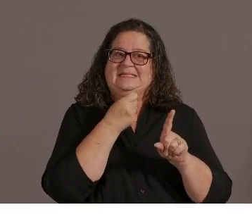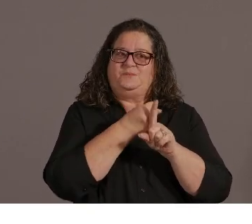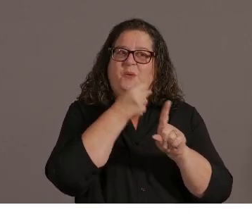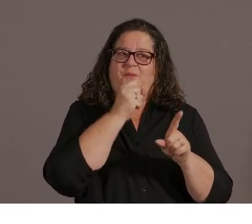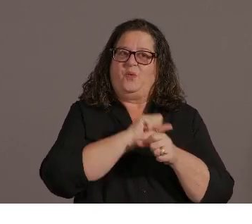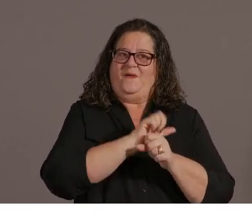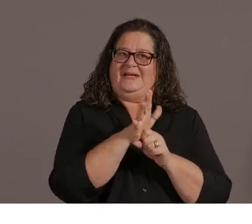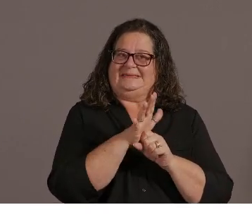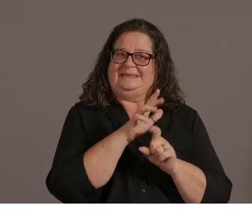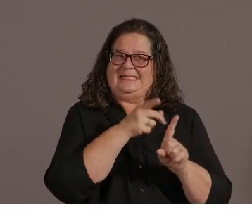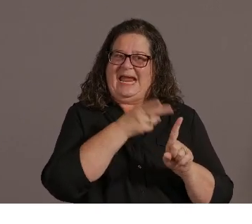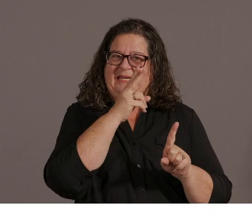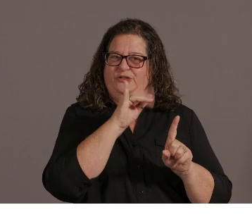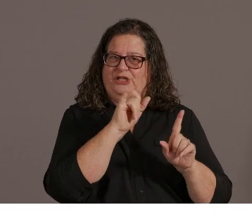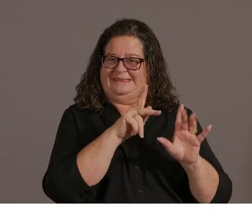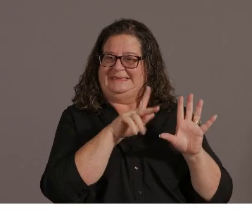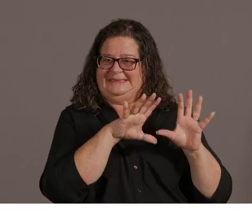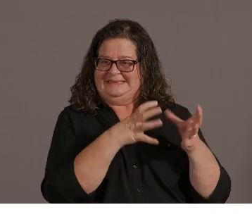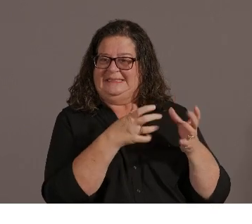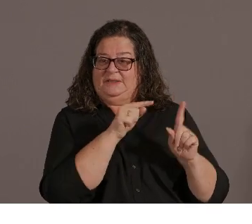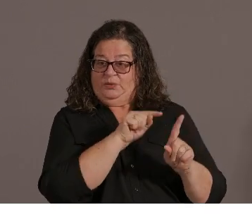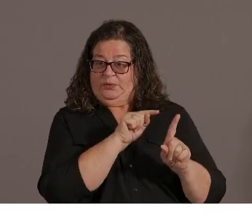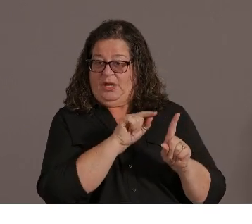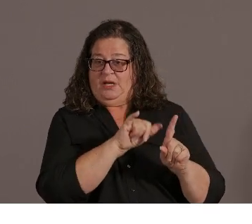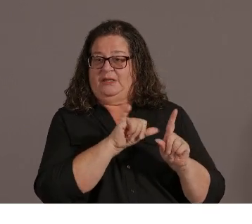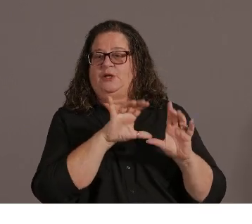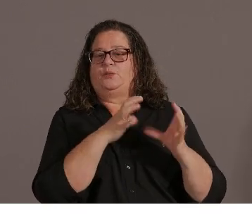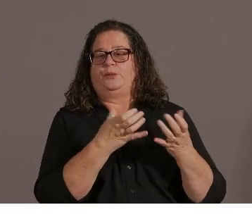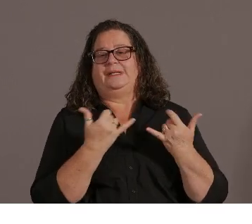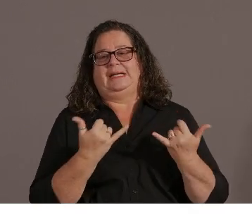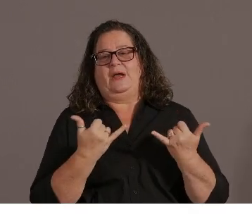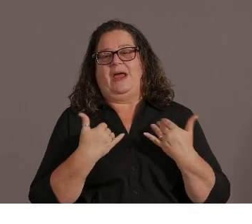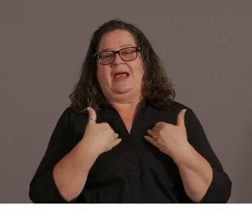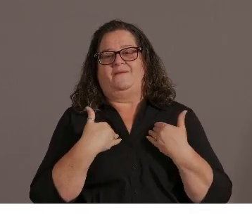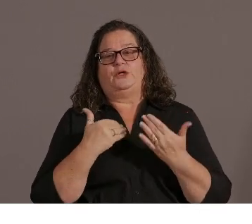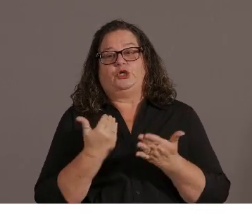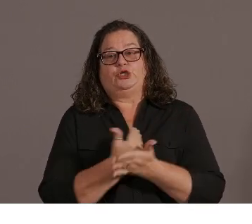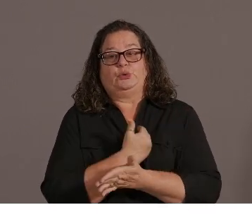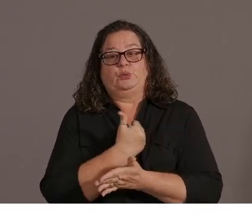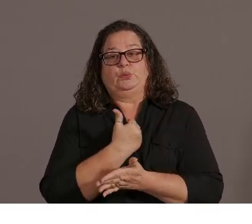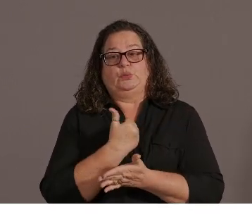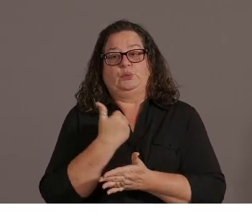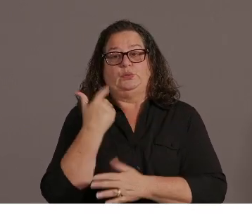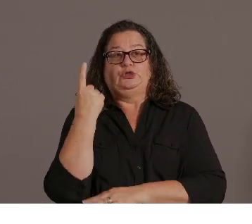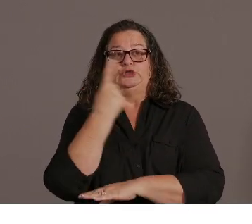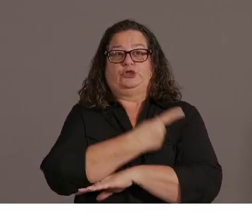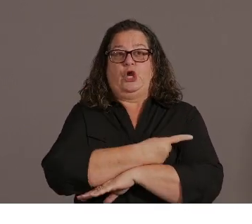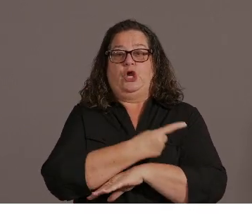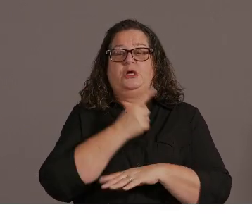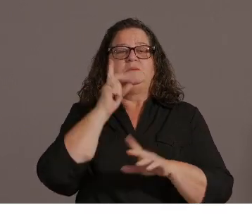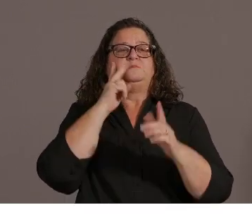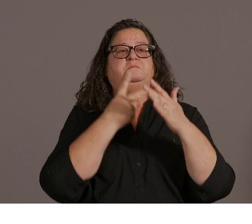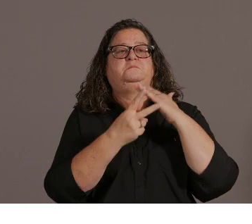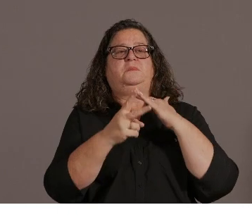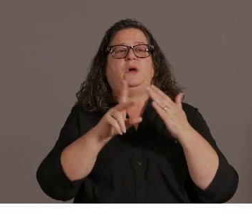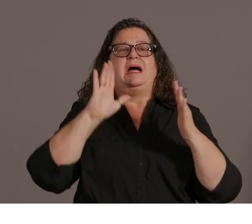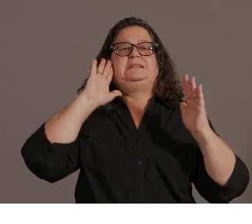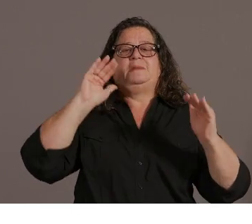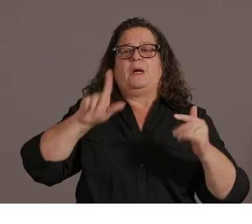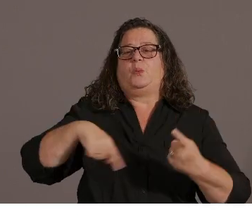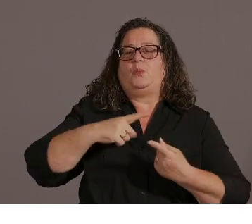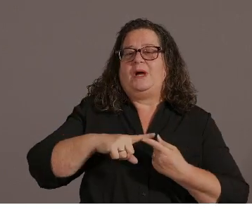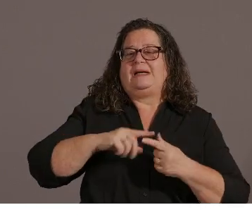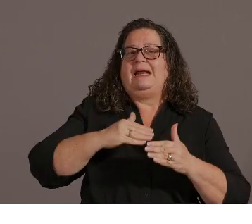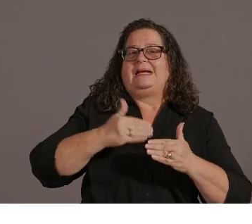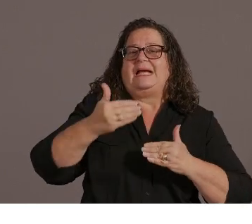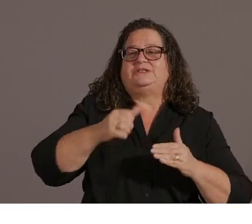anticipated dates for when we expect to transition based on our available doses. Back on March 1st, we